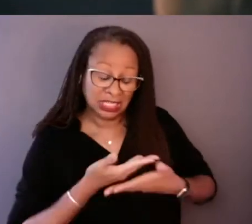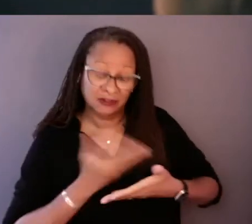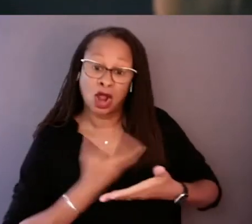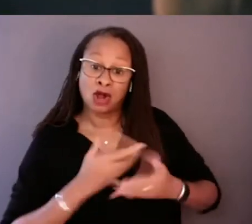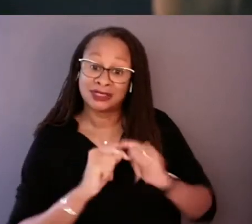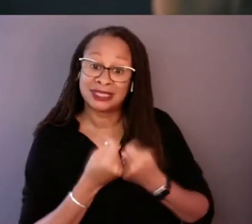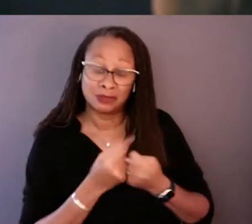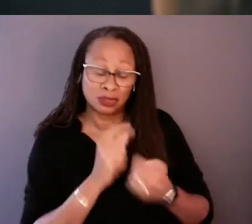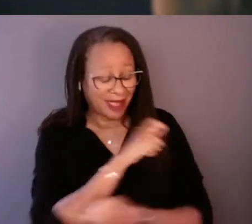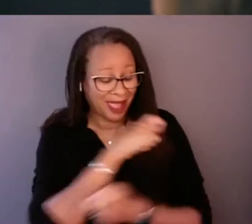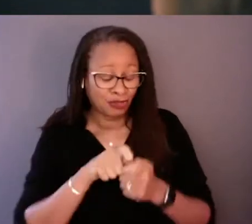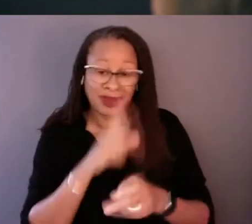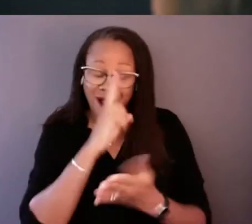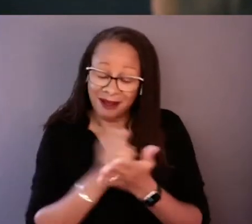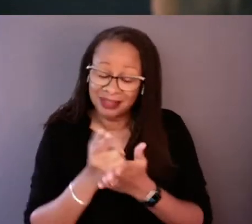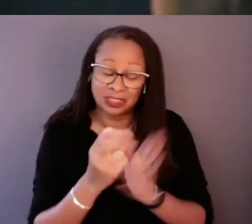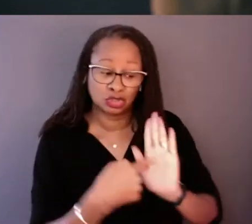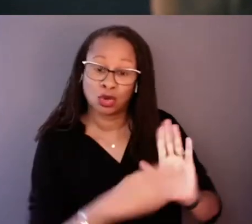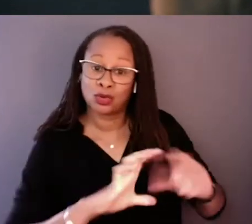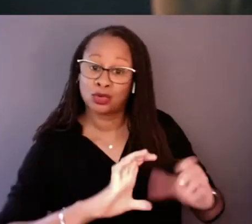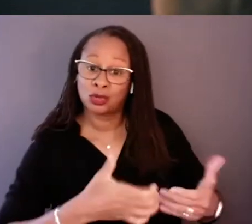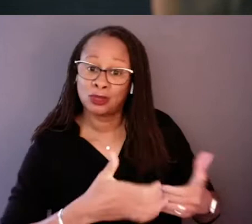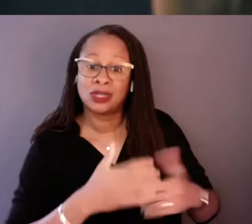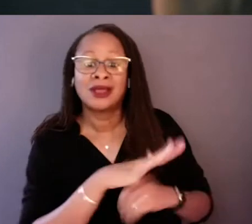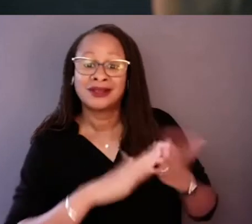depict a community that has experienced huge,